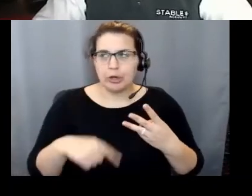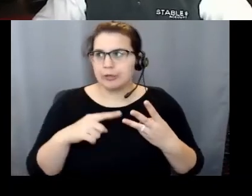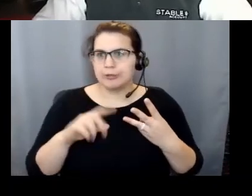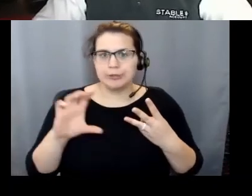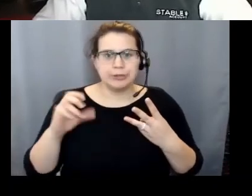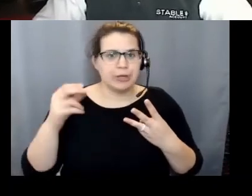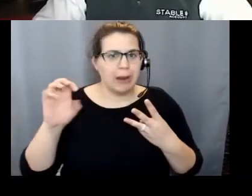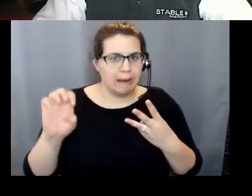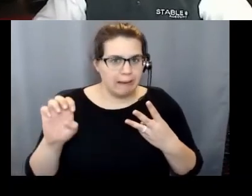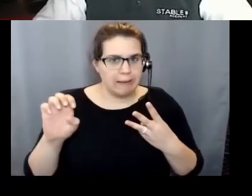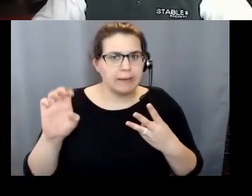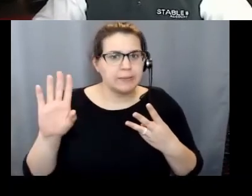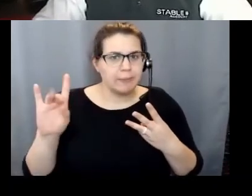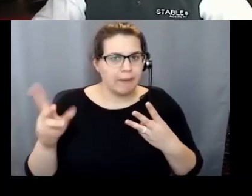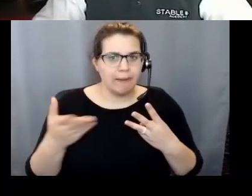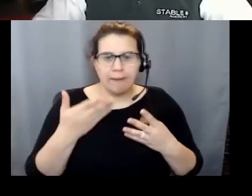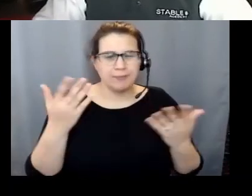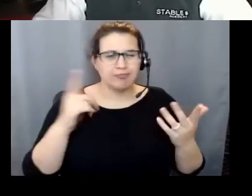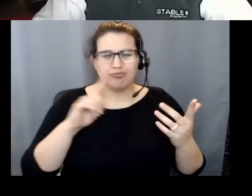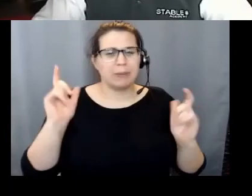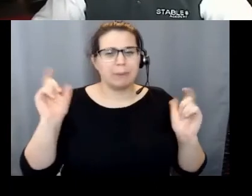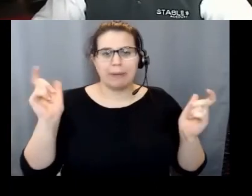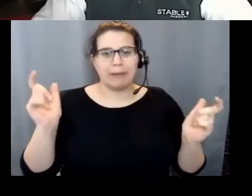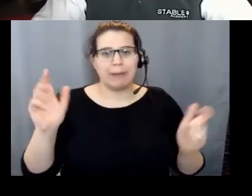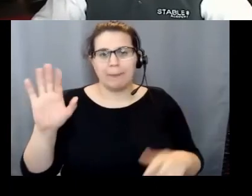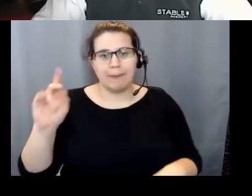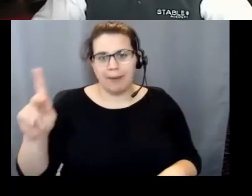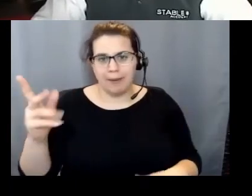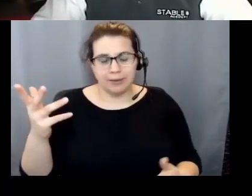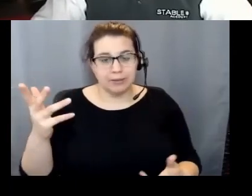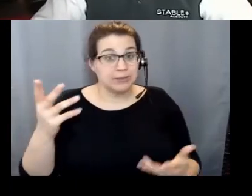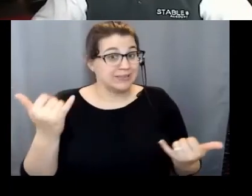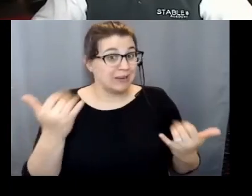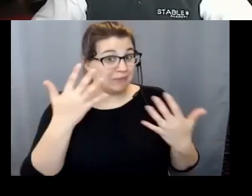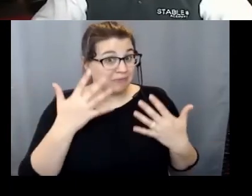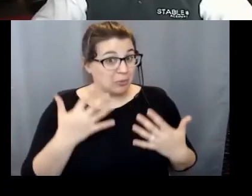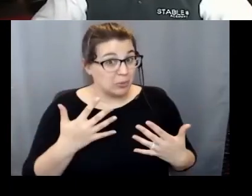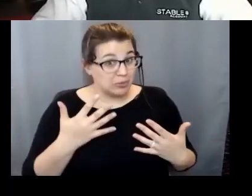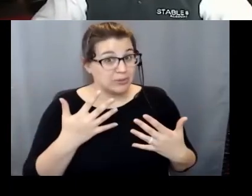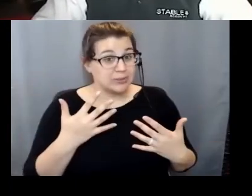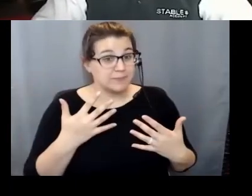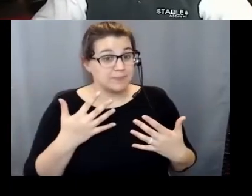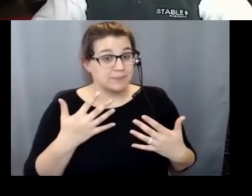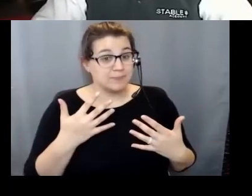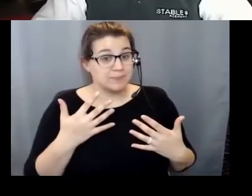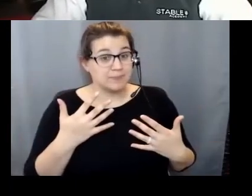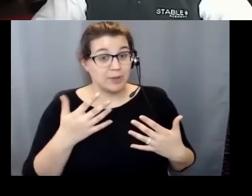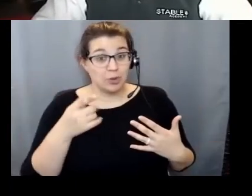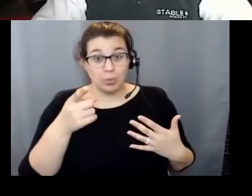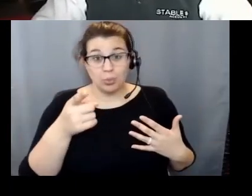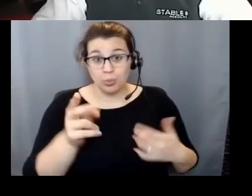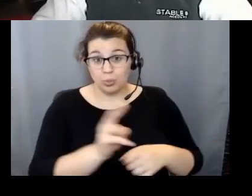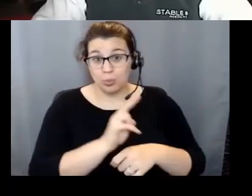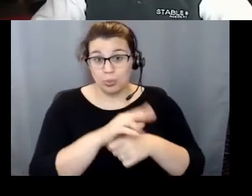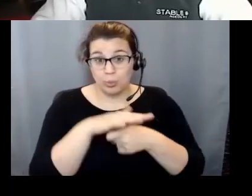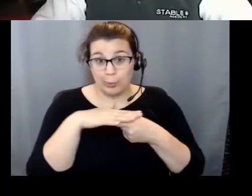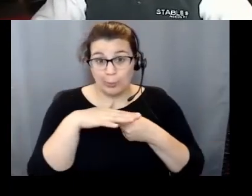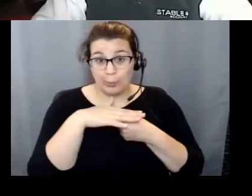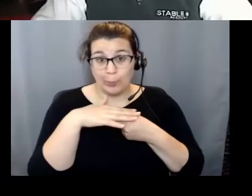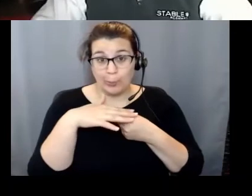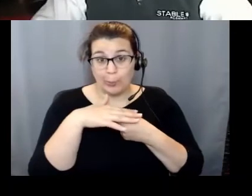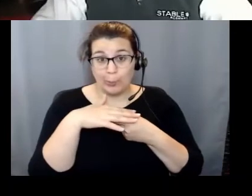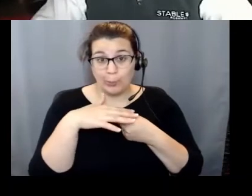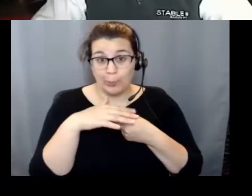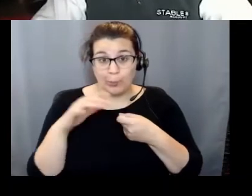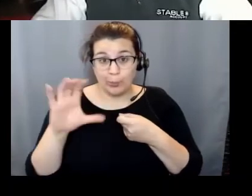which is shown here, any of your larger banks. Now, unfortunately, if you are with a local